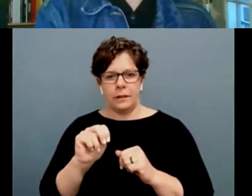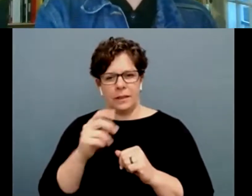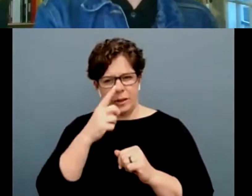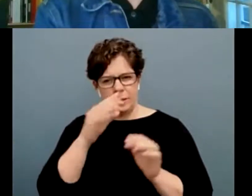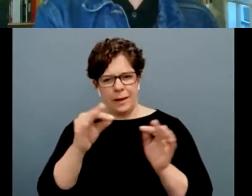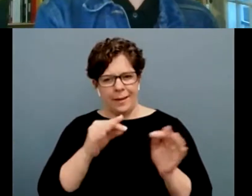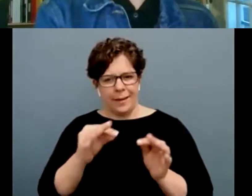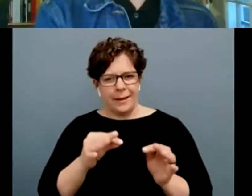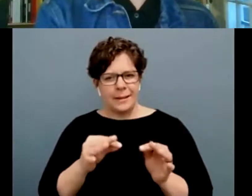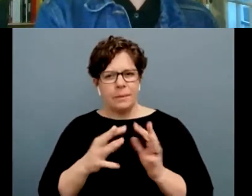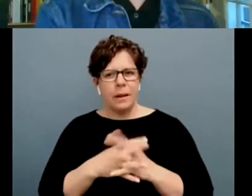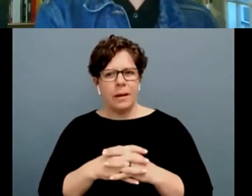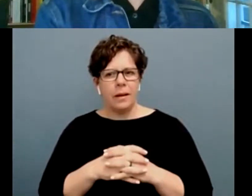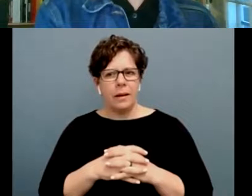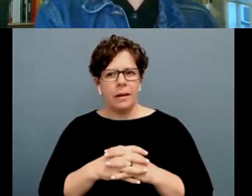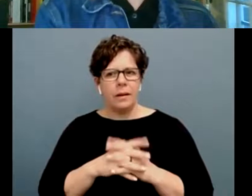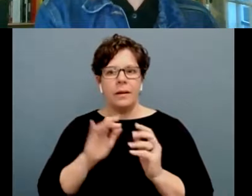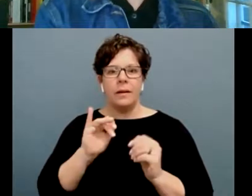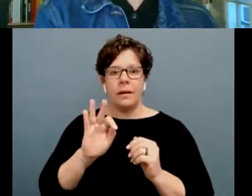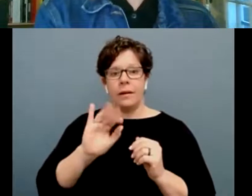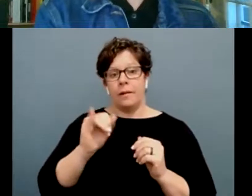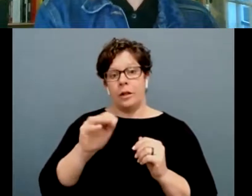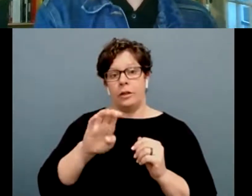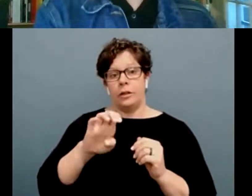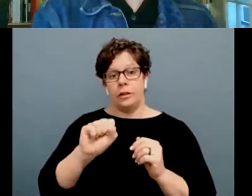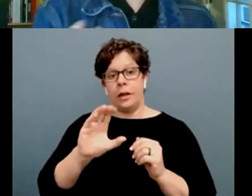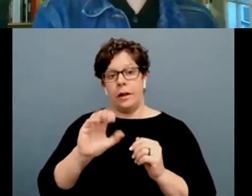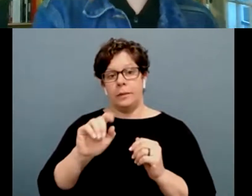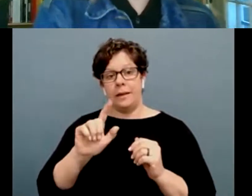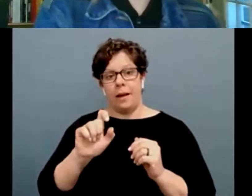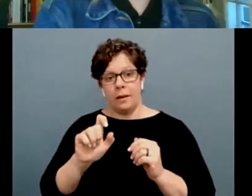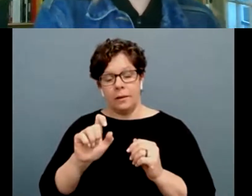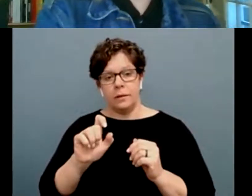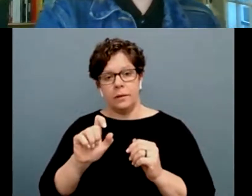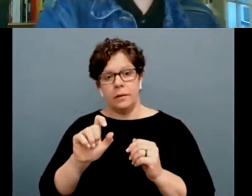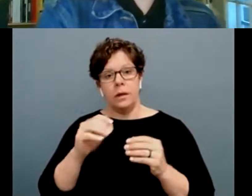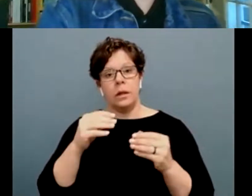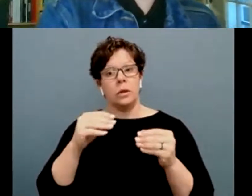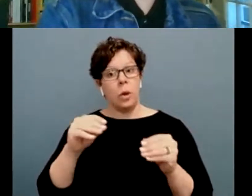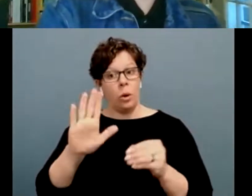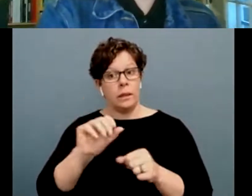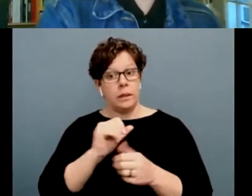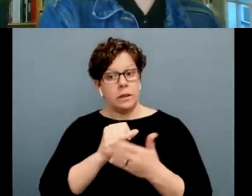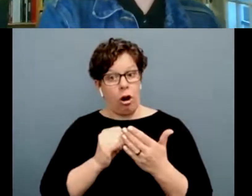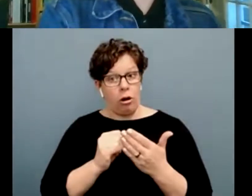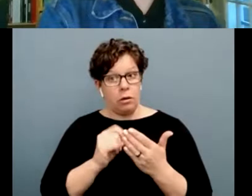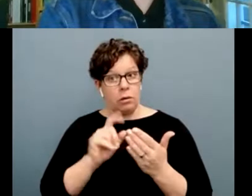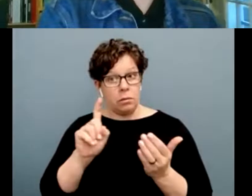about whether or not James Castle sold his work during his lifetime?